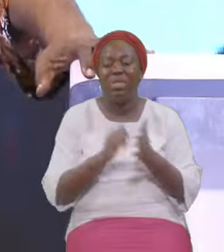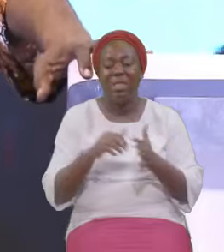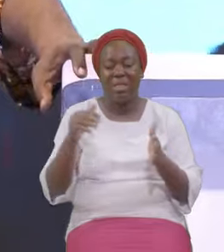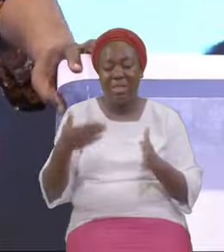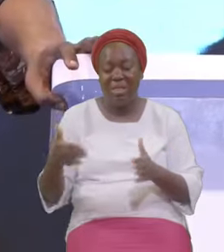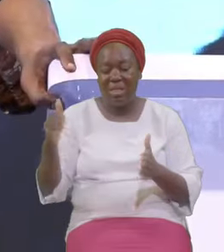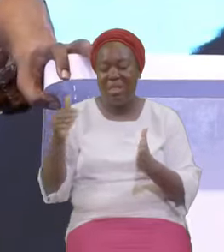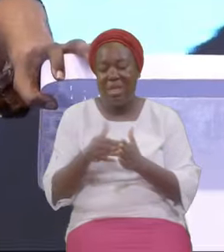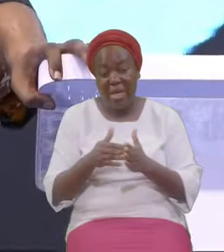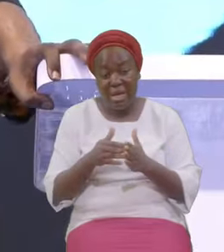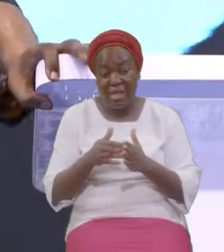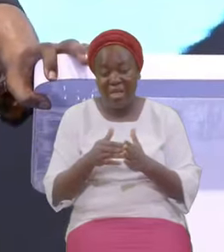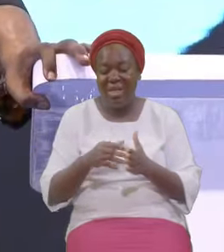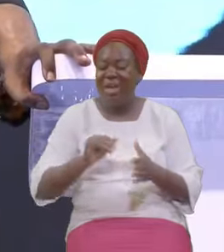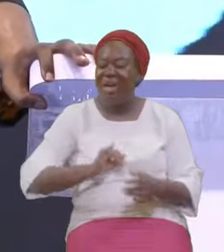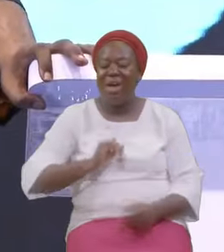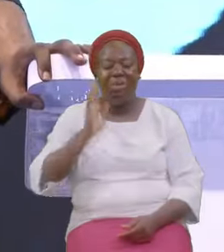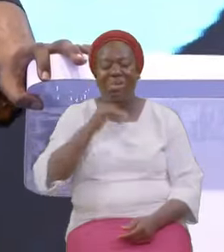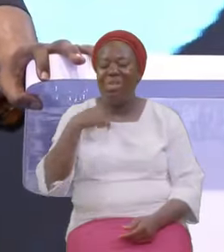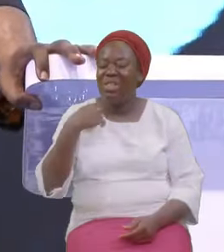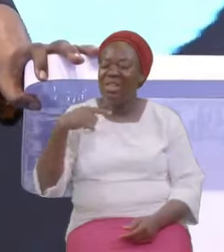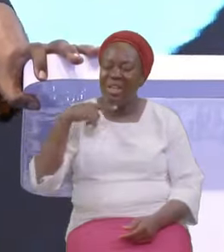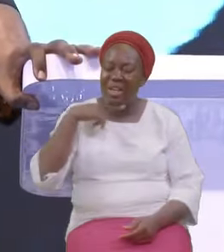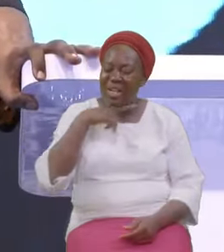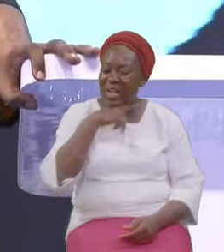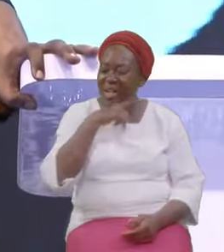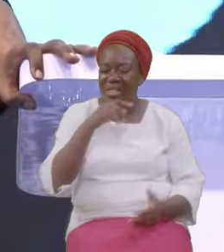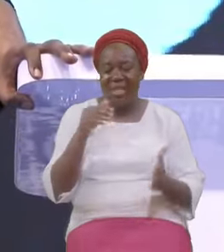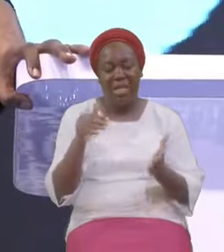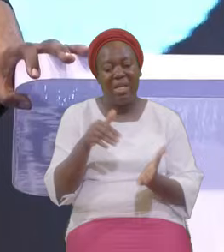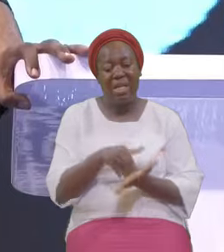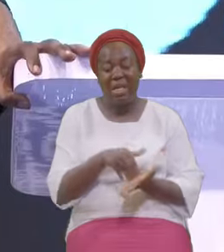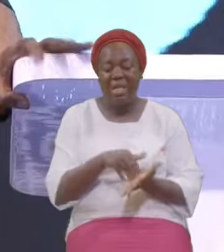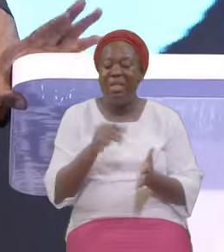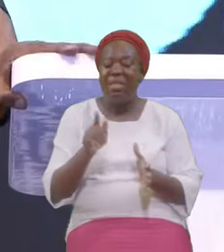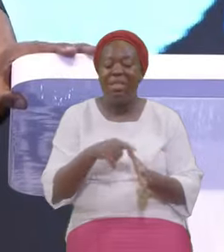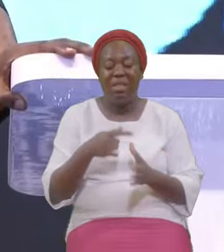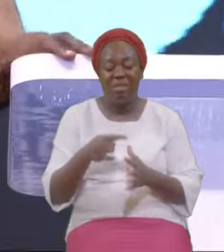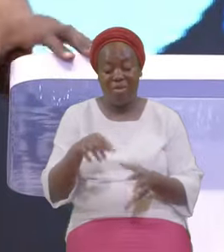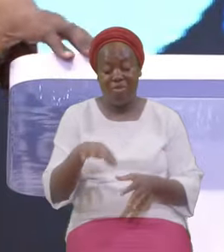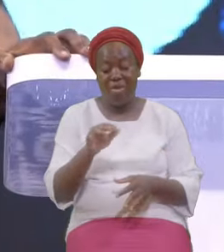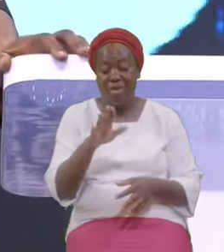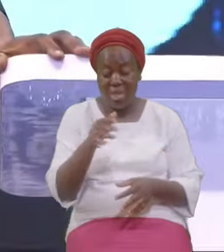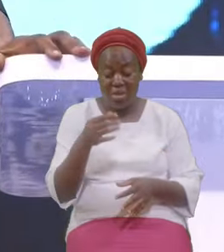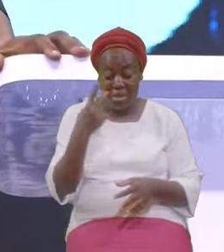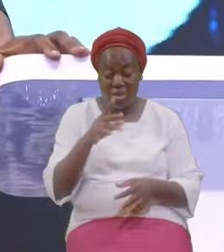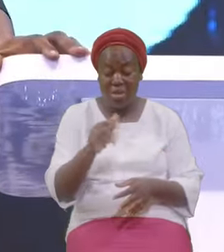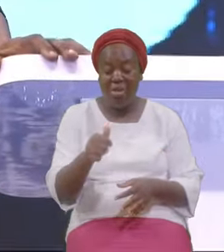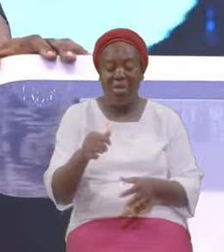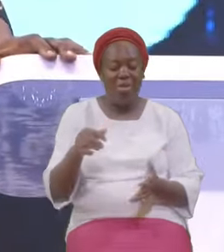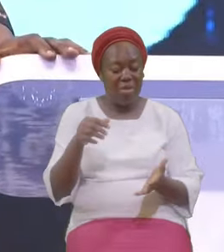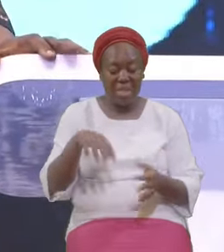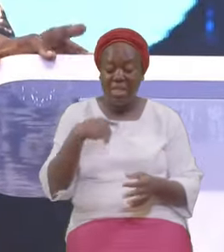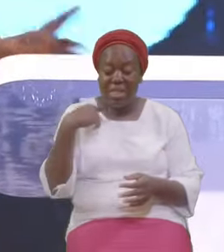tell lies anymore. And then you find yourself telling lies. You slap yourself. The